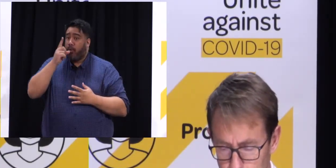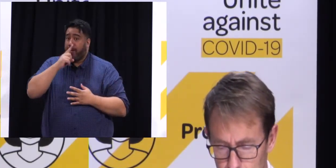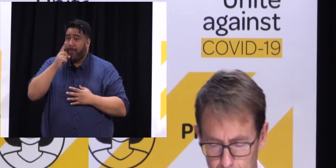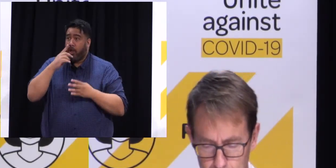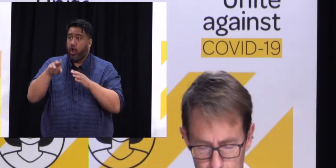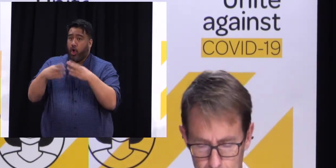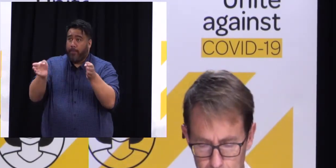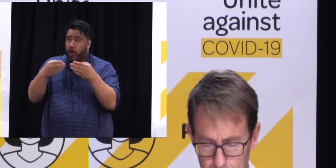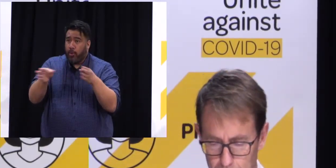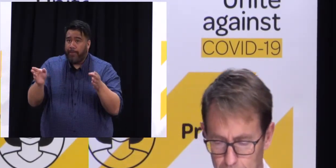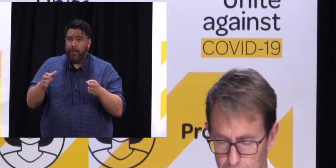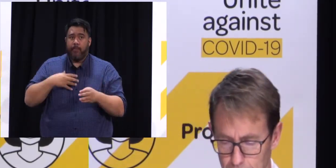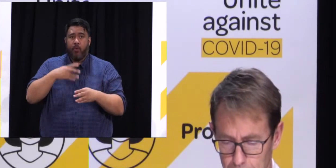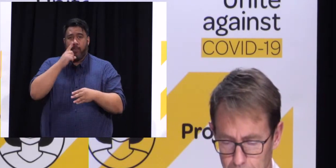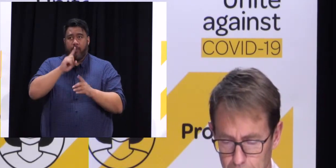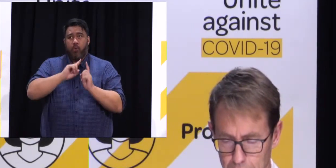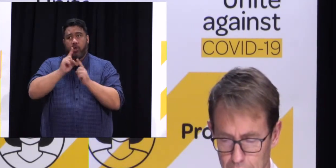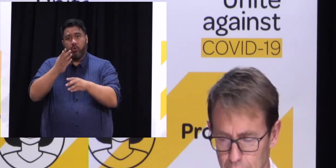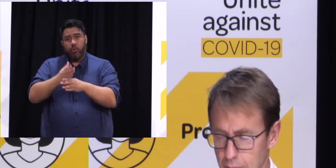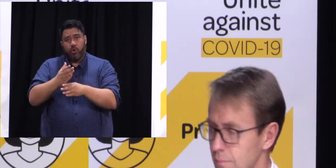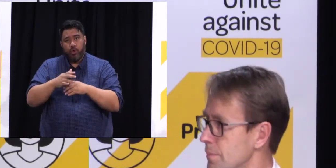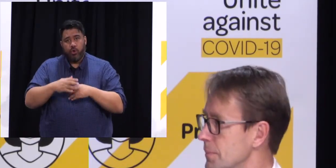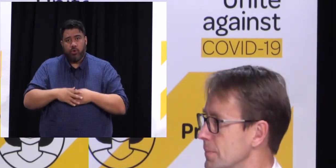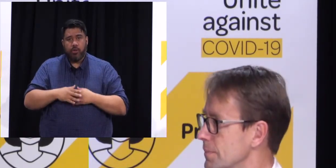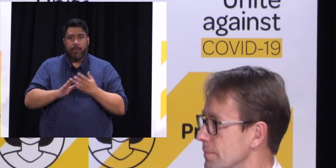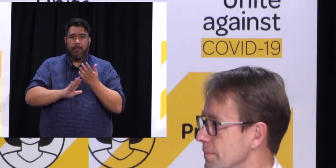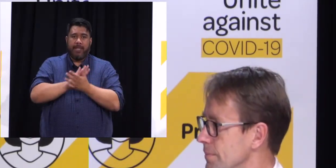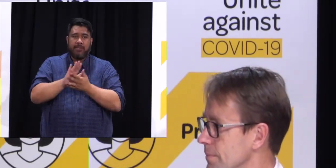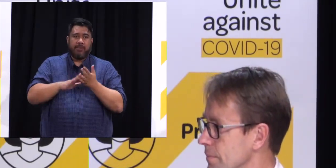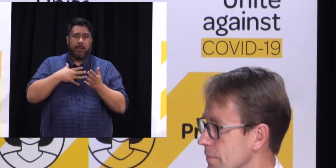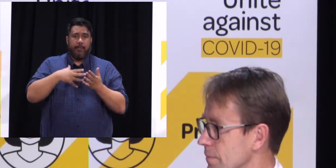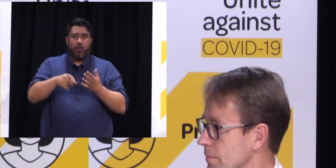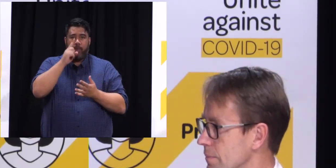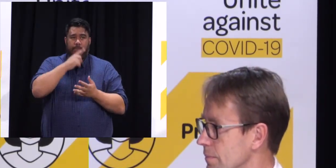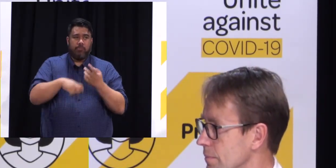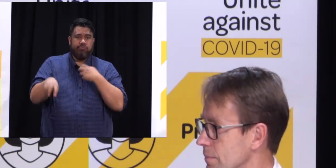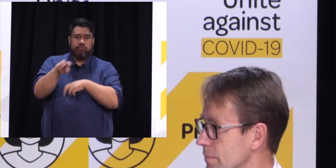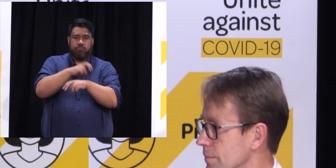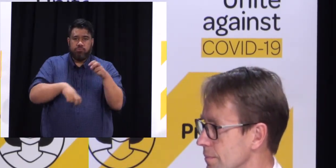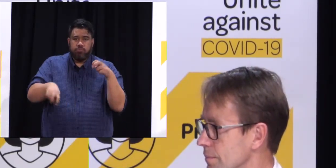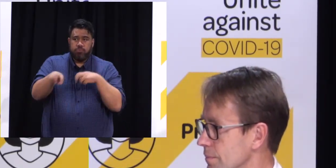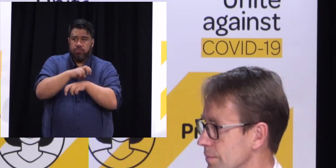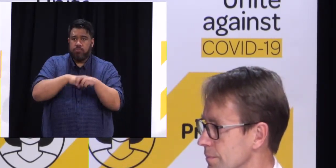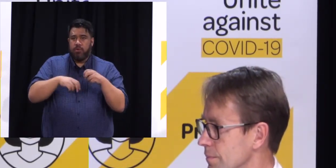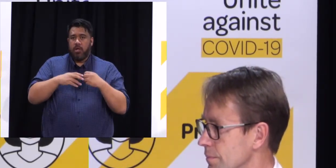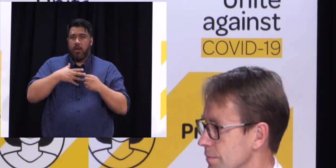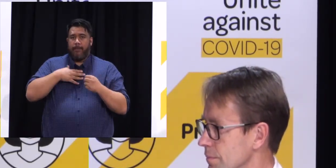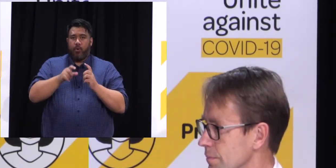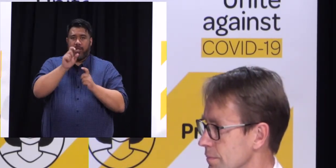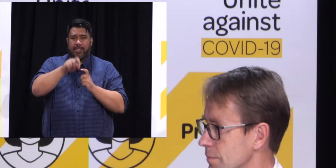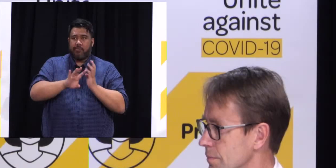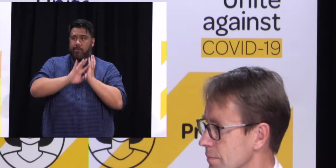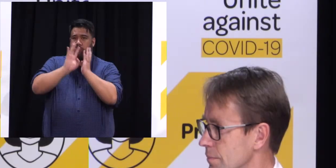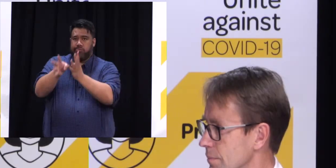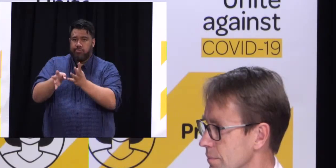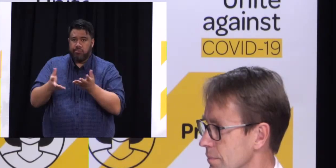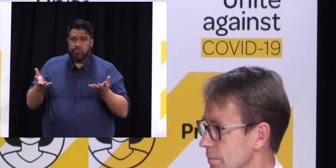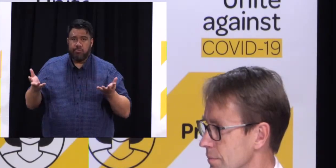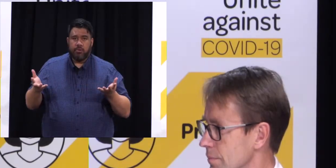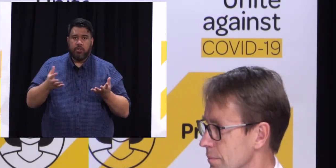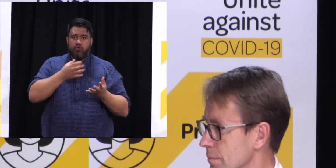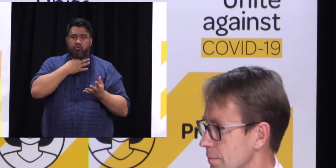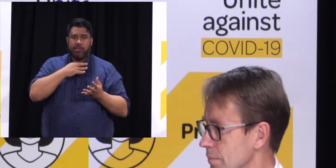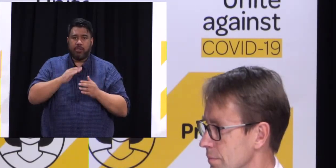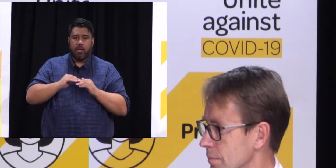their place of work, that's more supply chain that then opens up, who are having to service that, more customers who are then accessing more